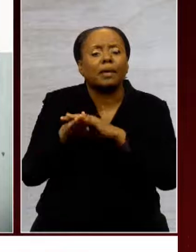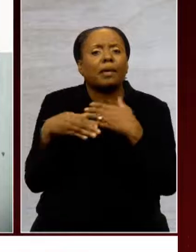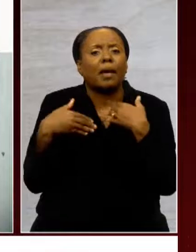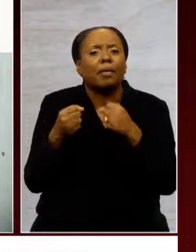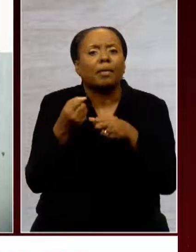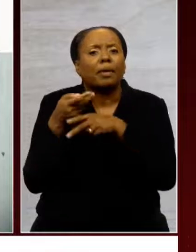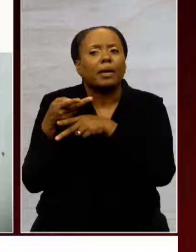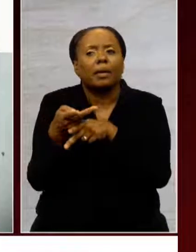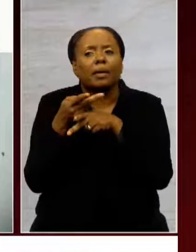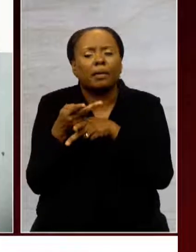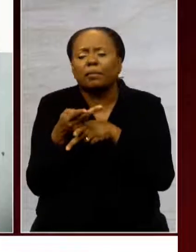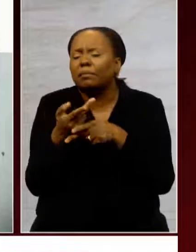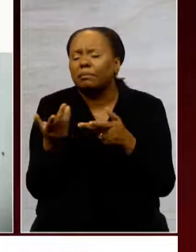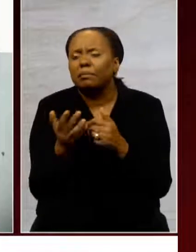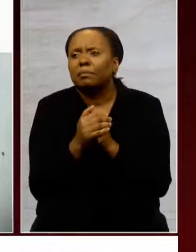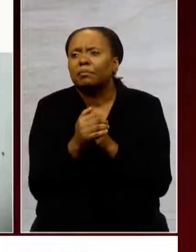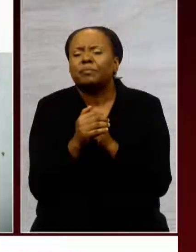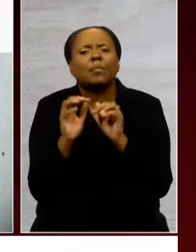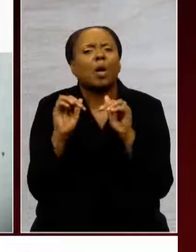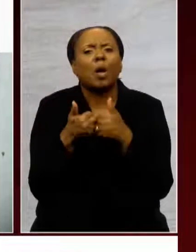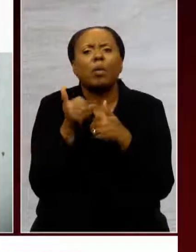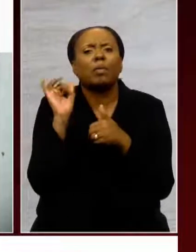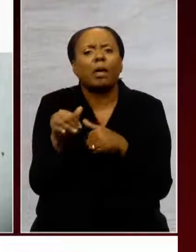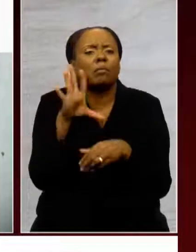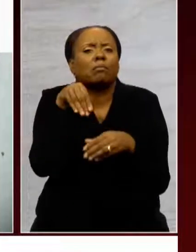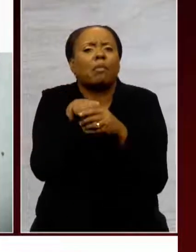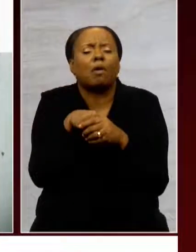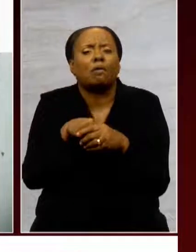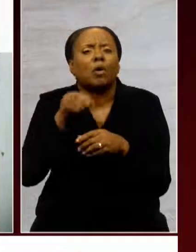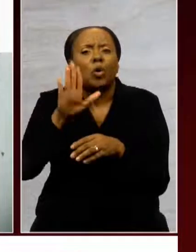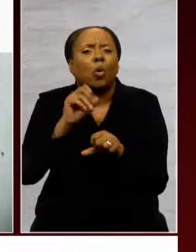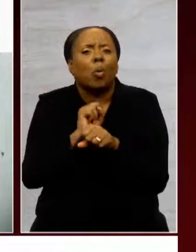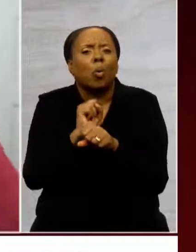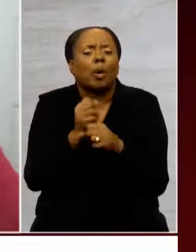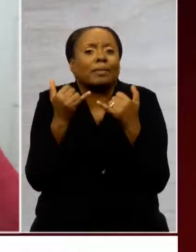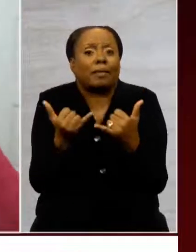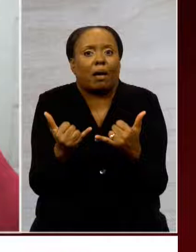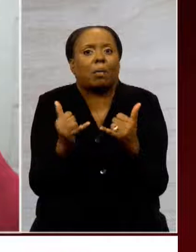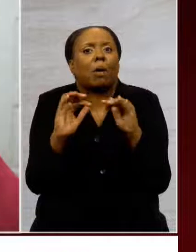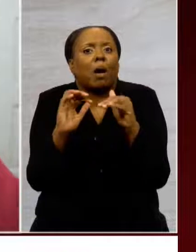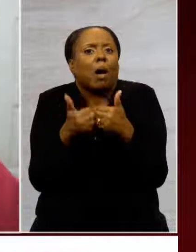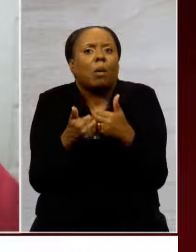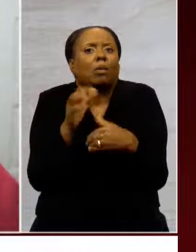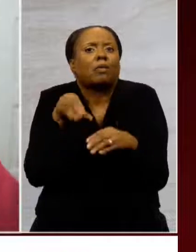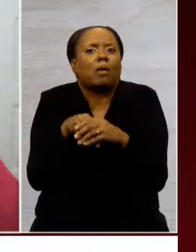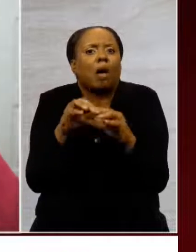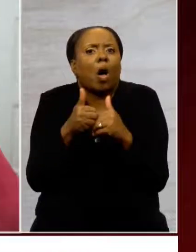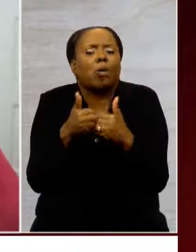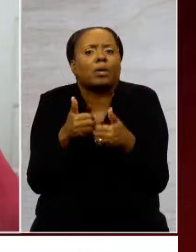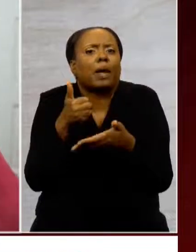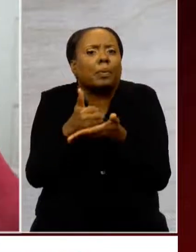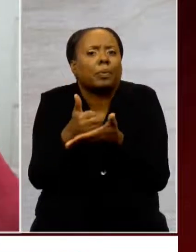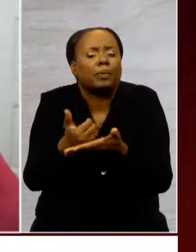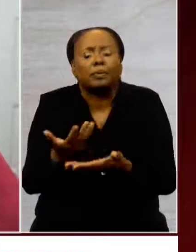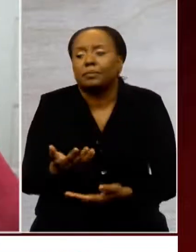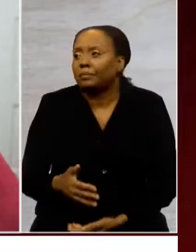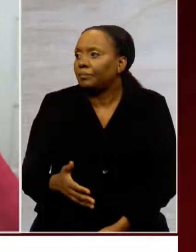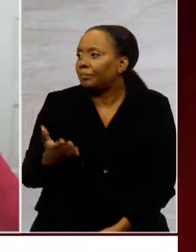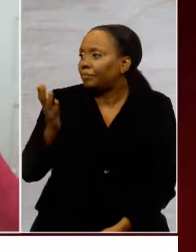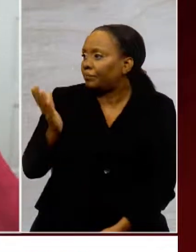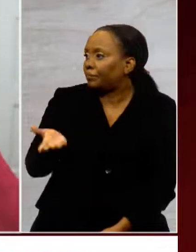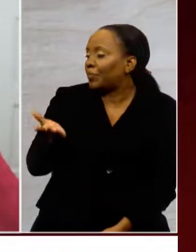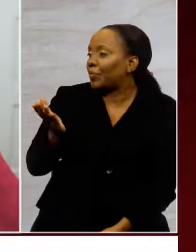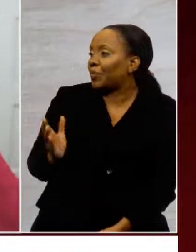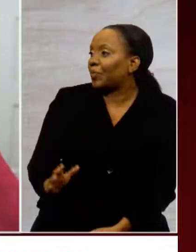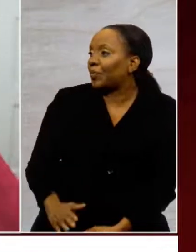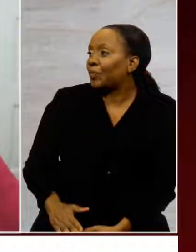covered under the work that you and your team have done, Kerry? Well, what we've done, as I said, we've met